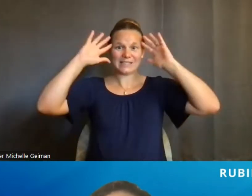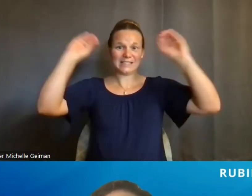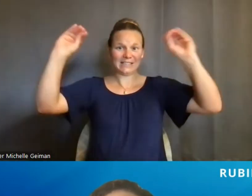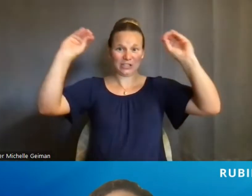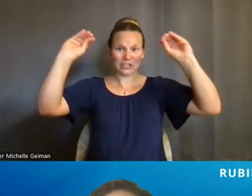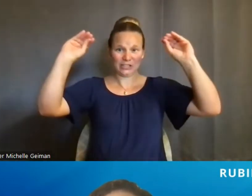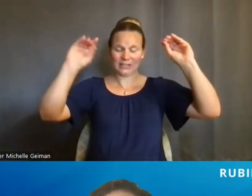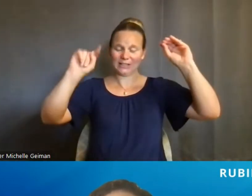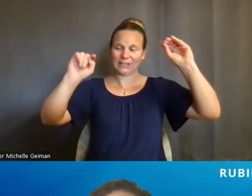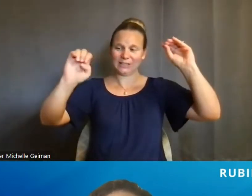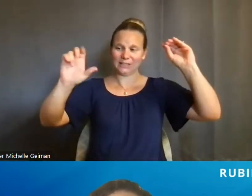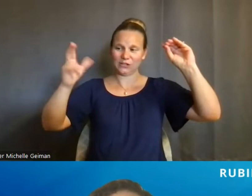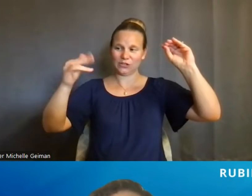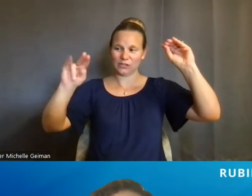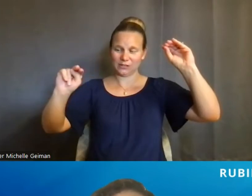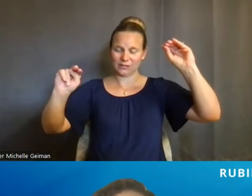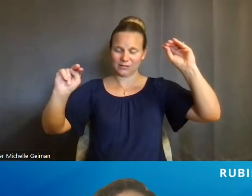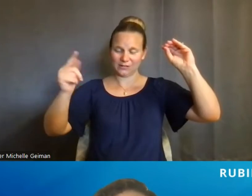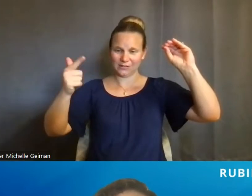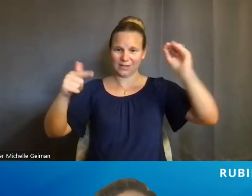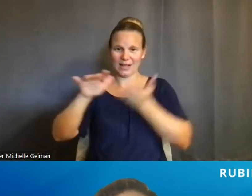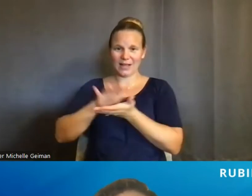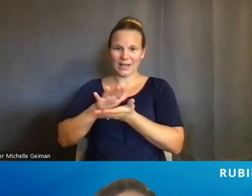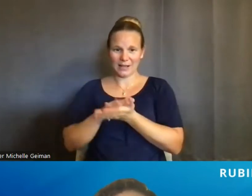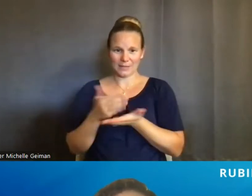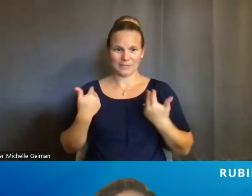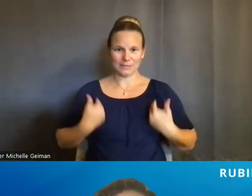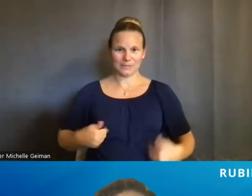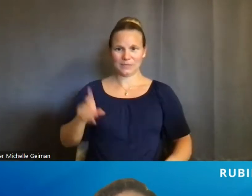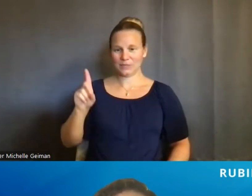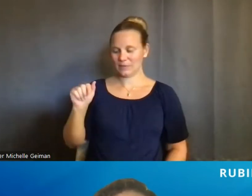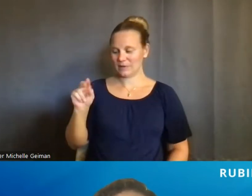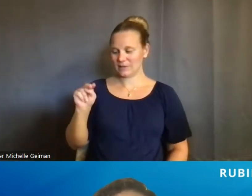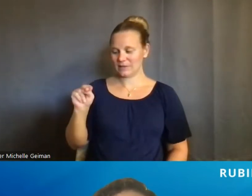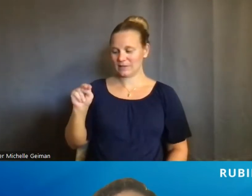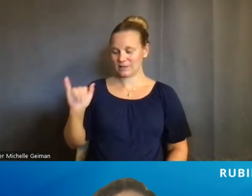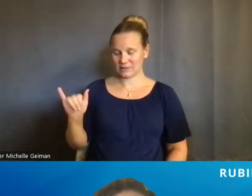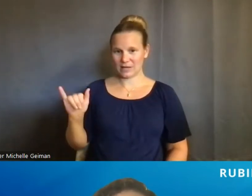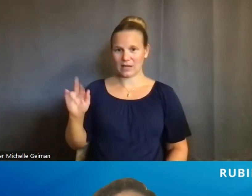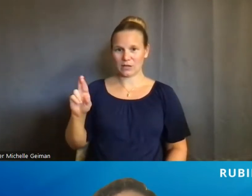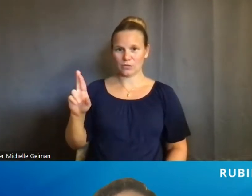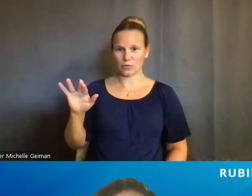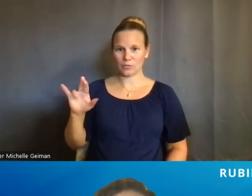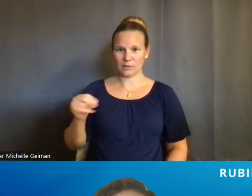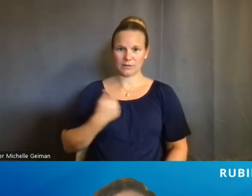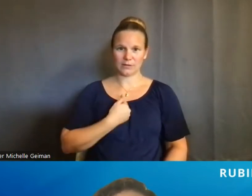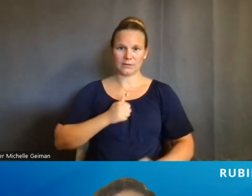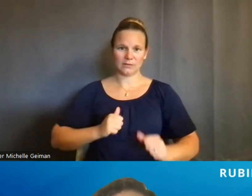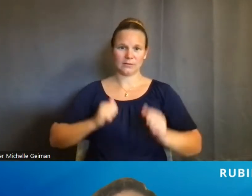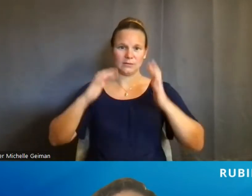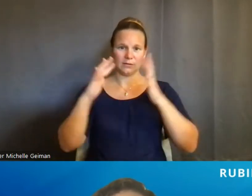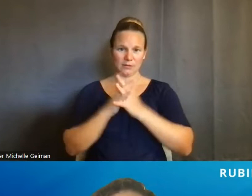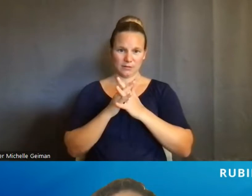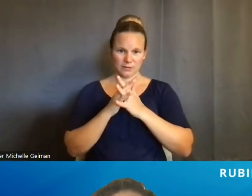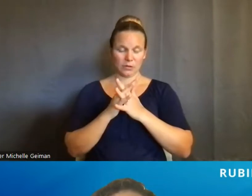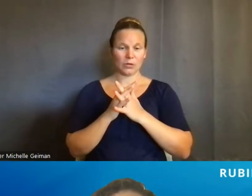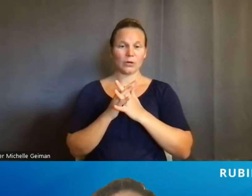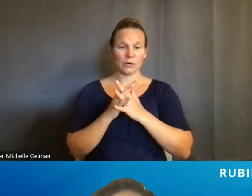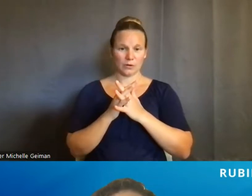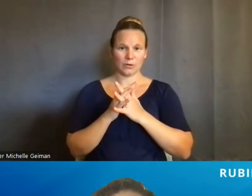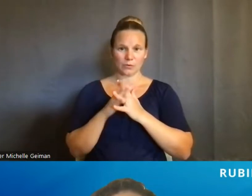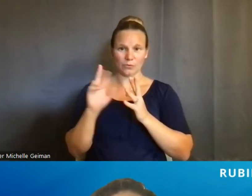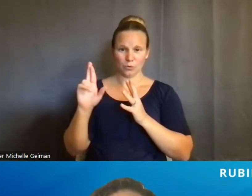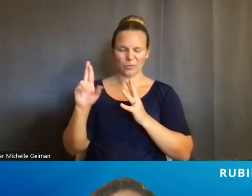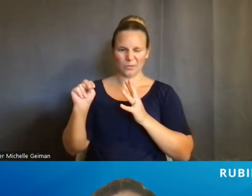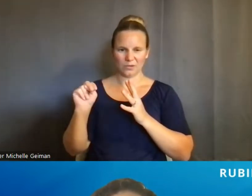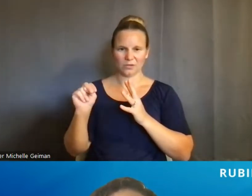teachers. I'm Danny Rubin, I'm the founder of Rubin. We are a provider of online